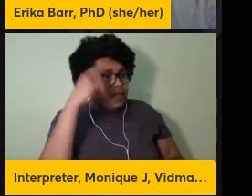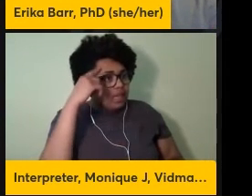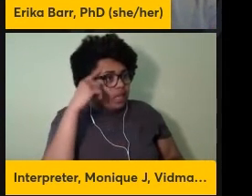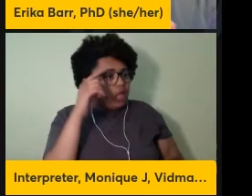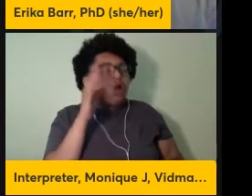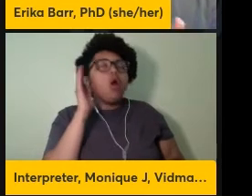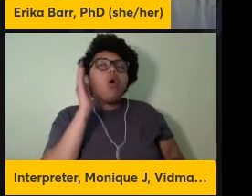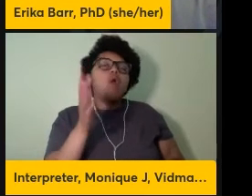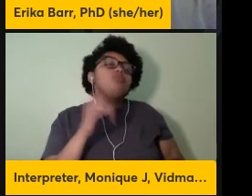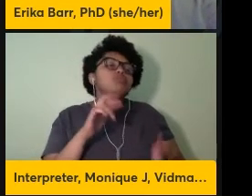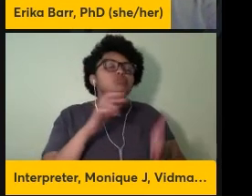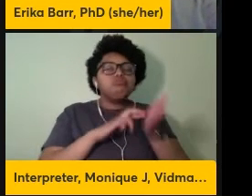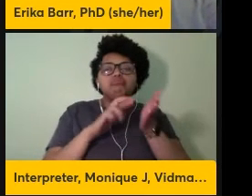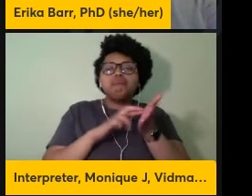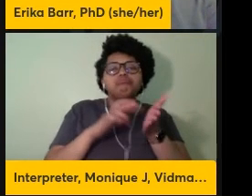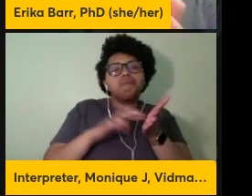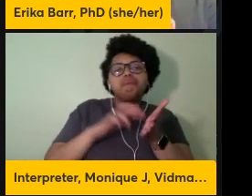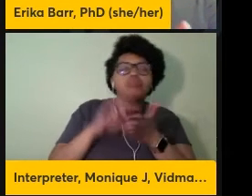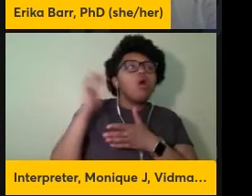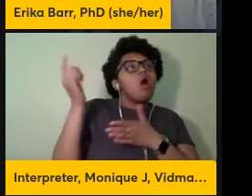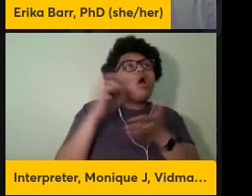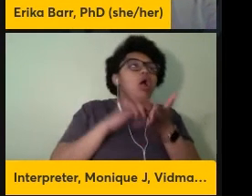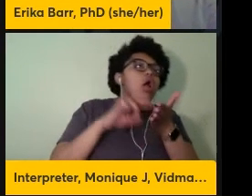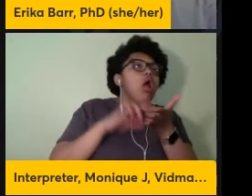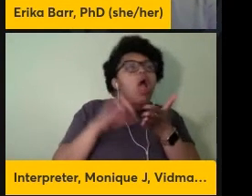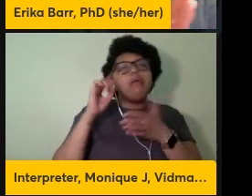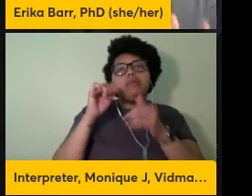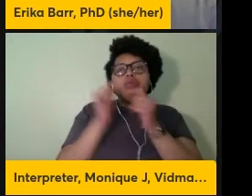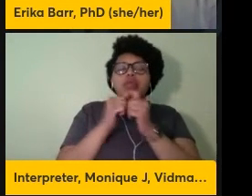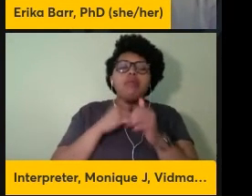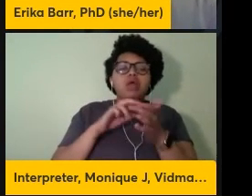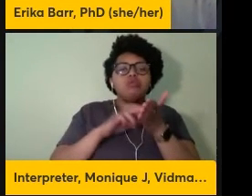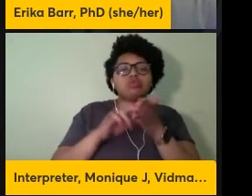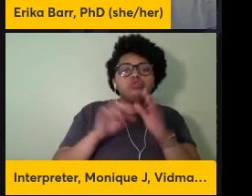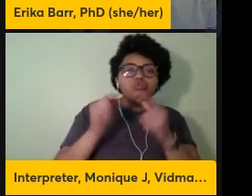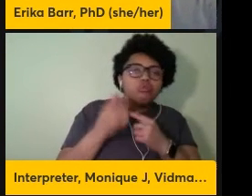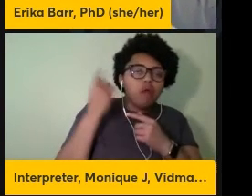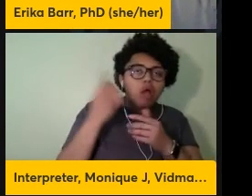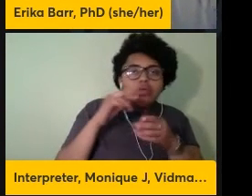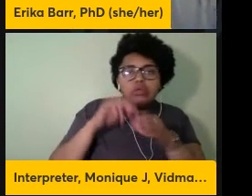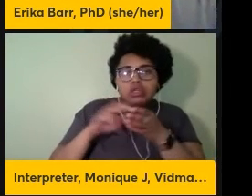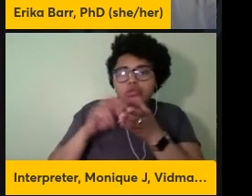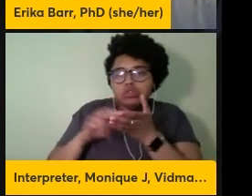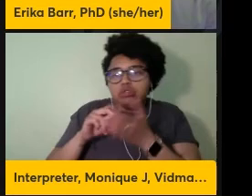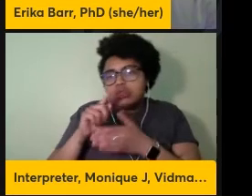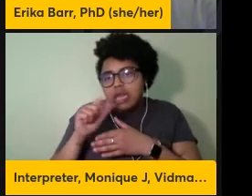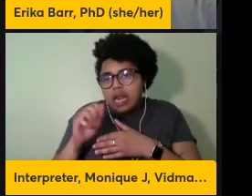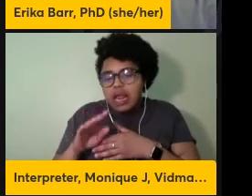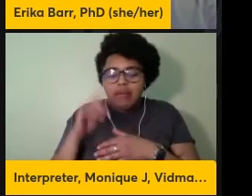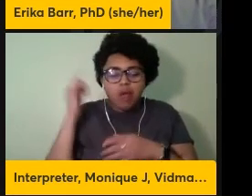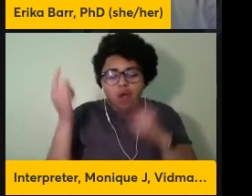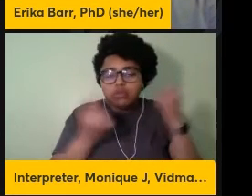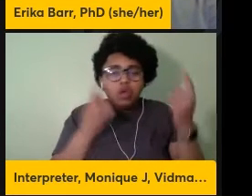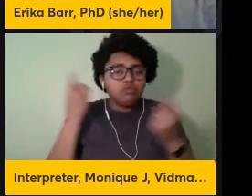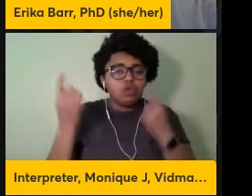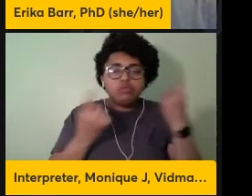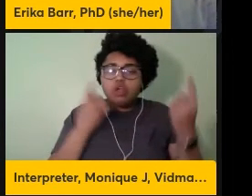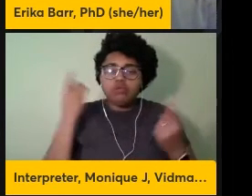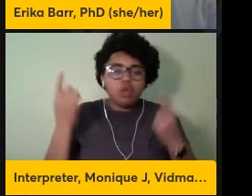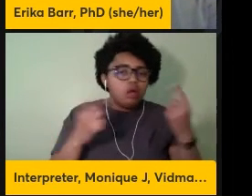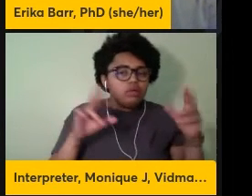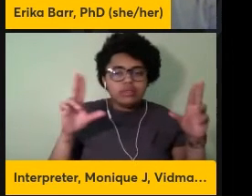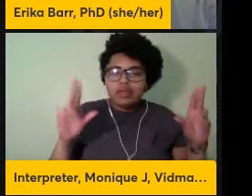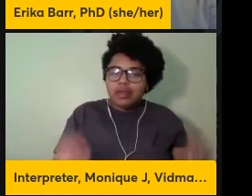conducting research all the time. I'm going to be with my research group or with the research lab 24/7, and that's really not the